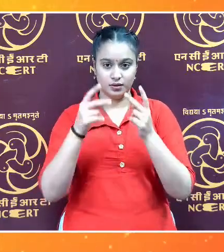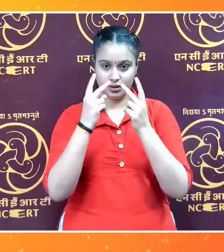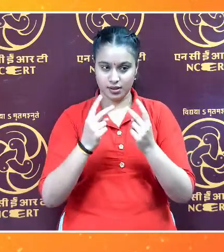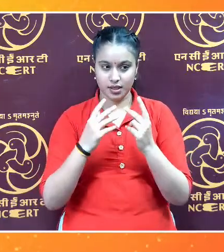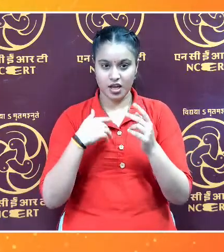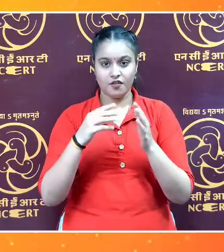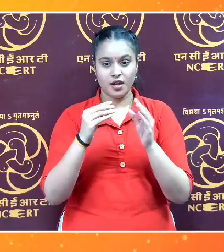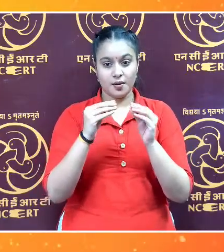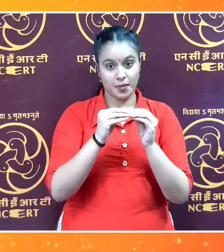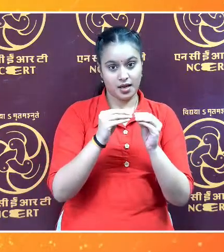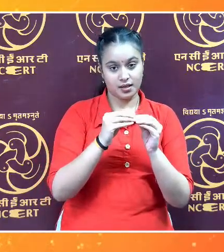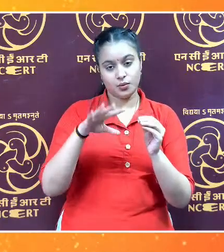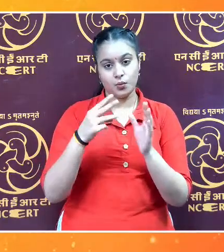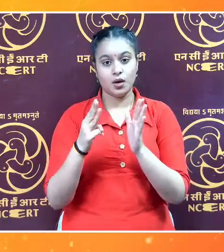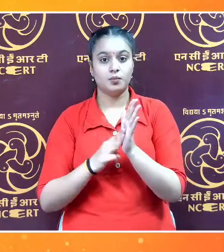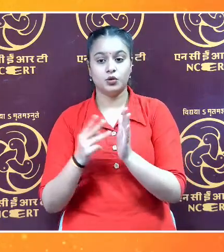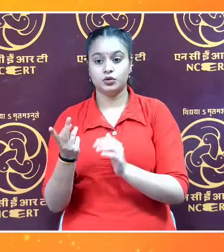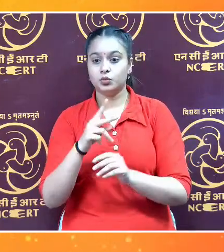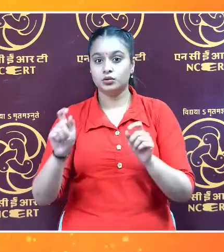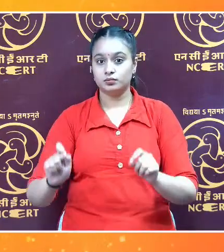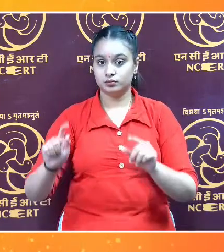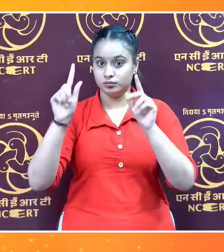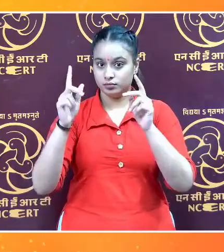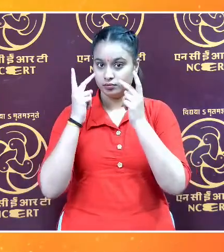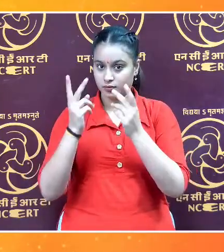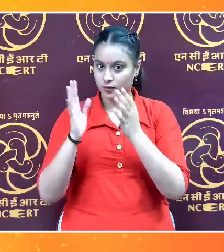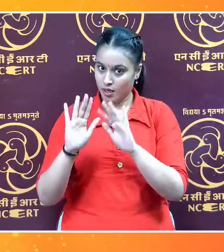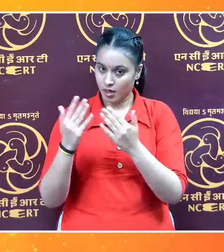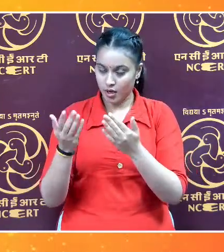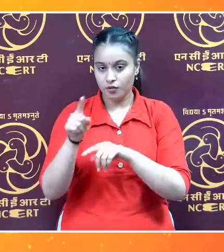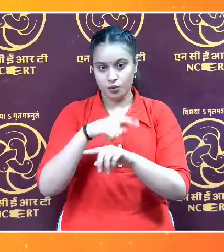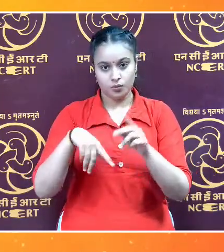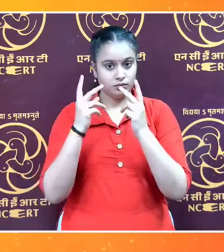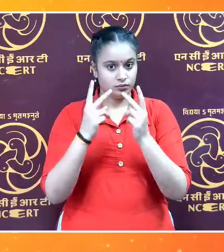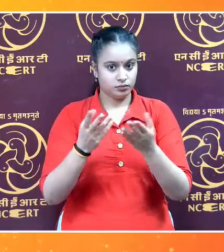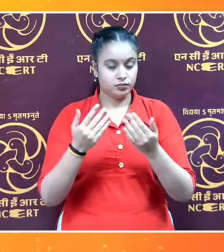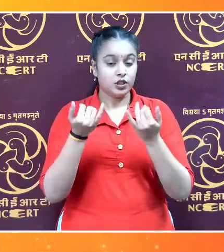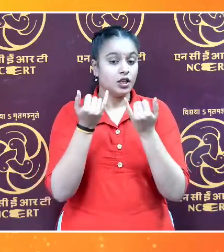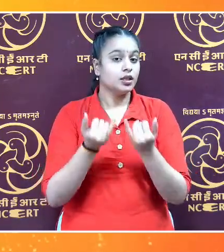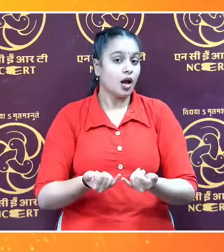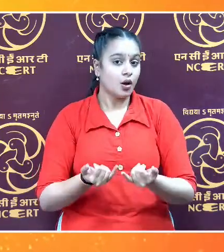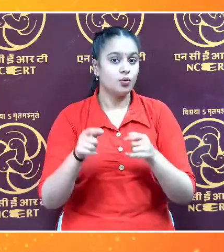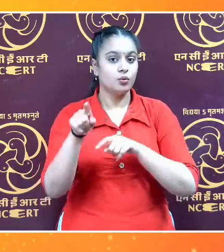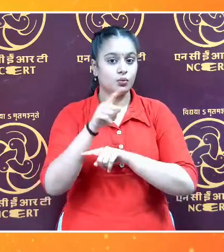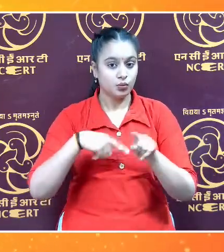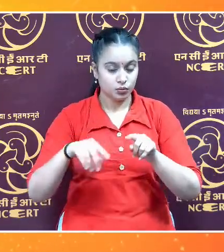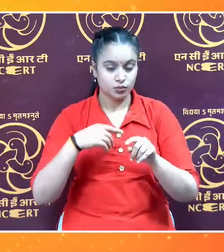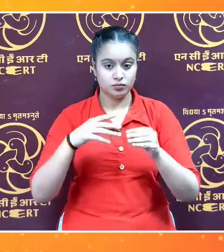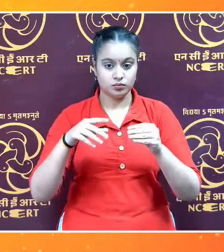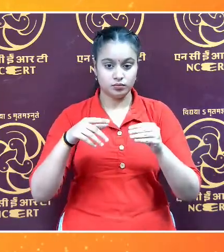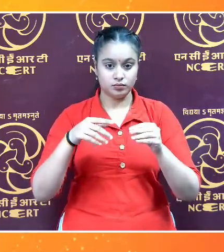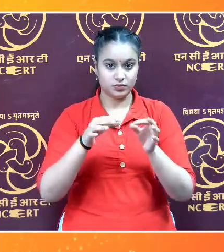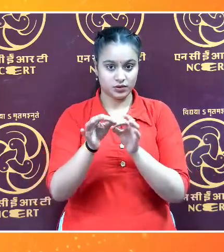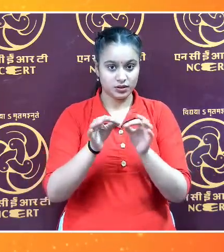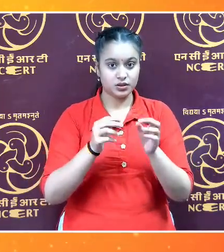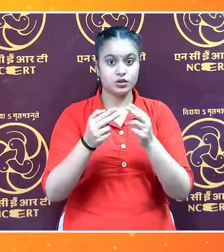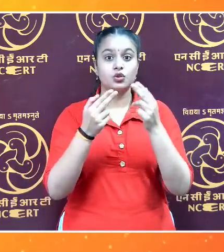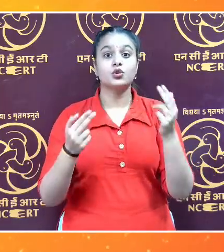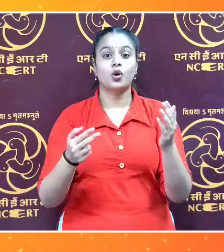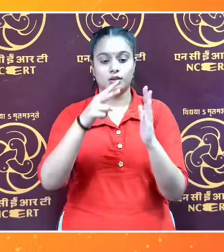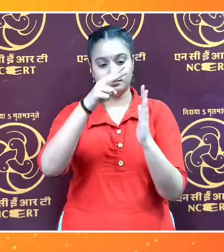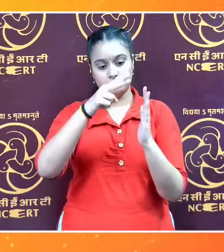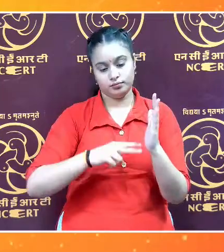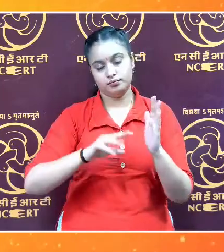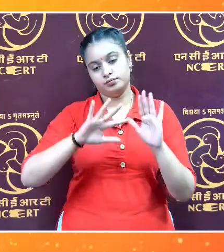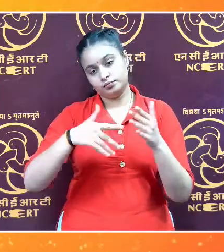Badal and Moti are there on the screen also for you and you can see and now I'm going to narrate the story. Okay. And let's